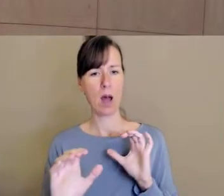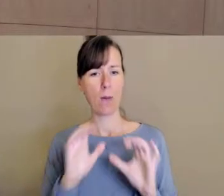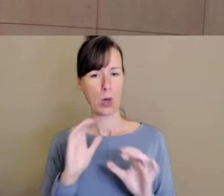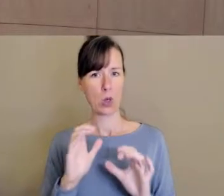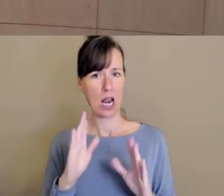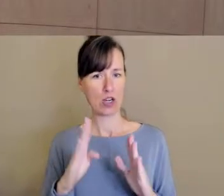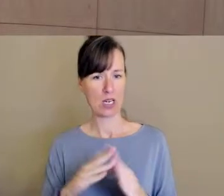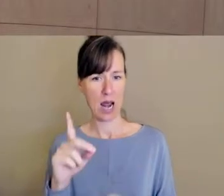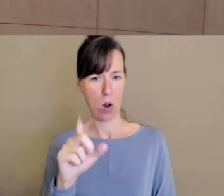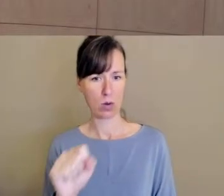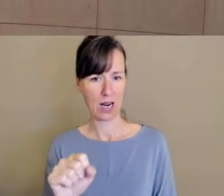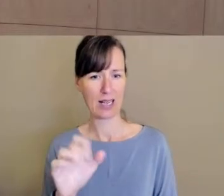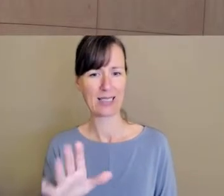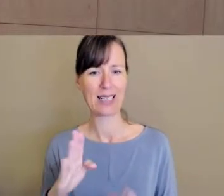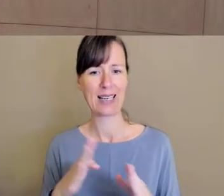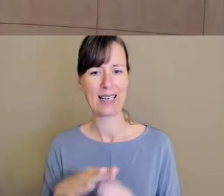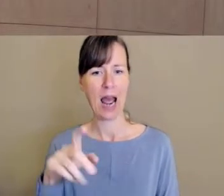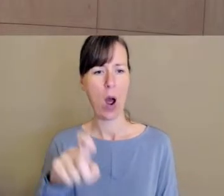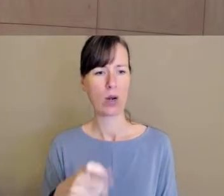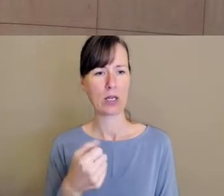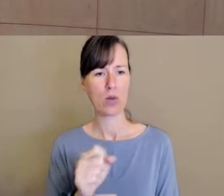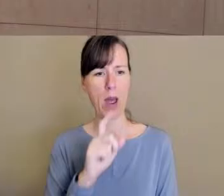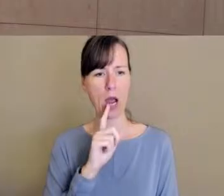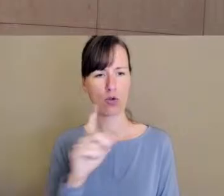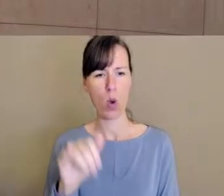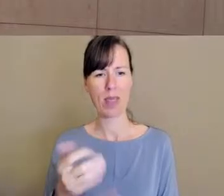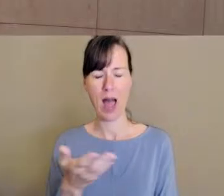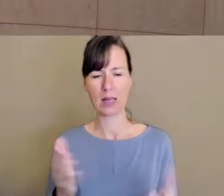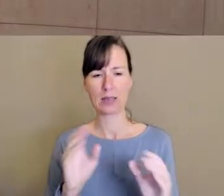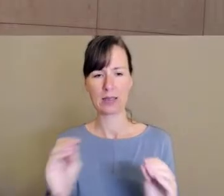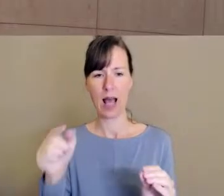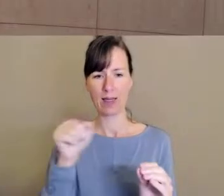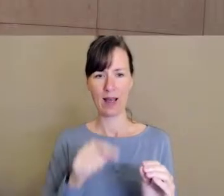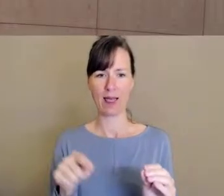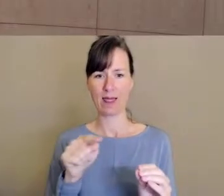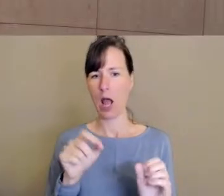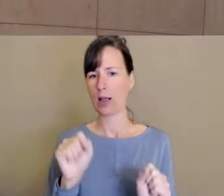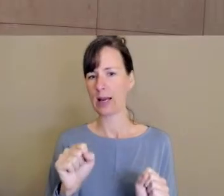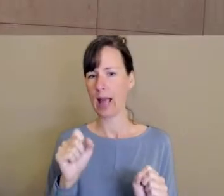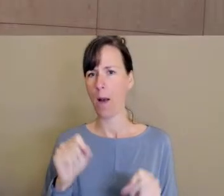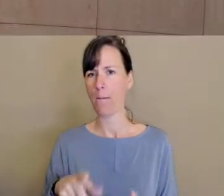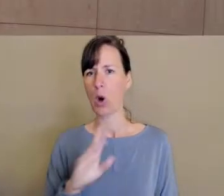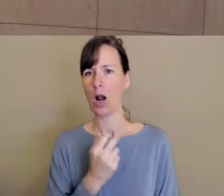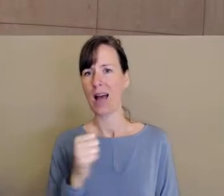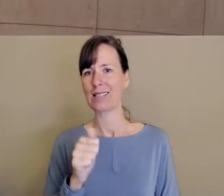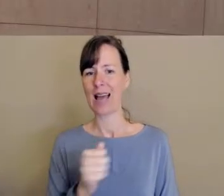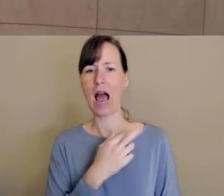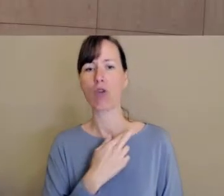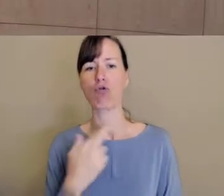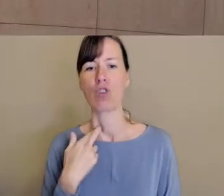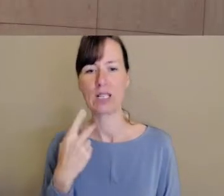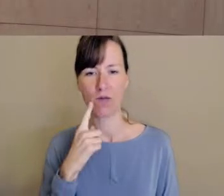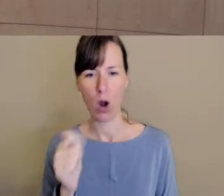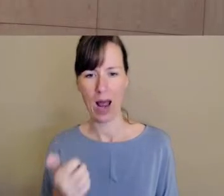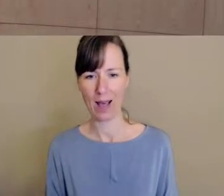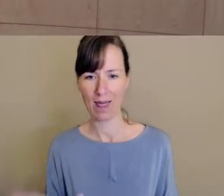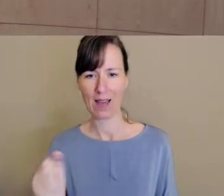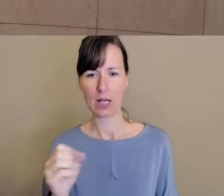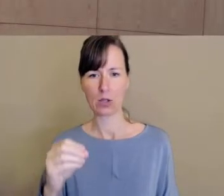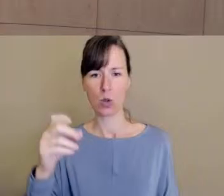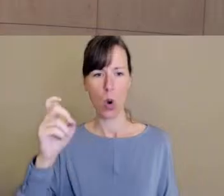risk for anything. So that might just need to go through the town attorney, or however you decide to do that, and however any of our other communications are